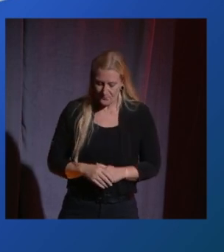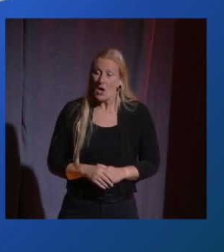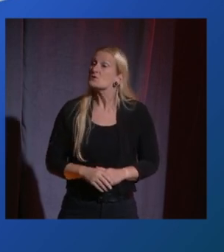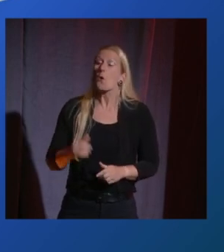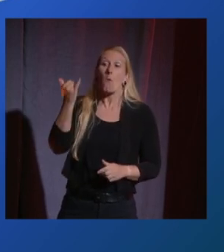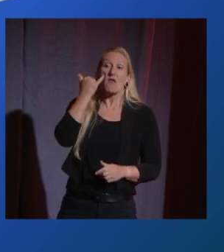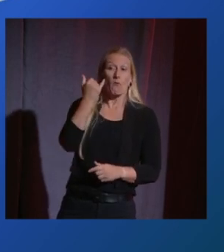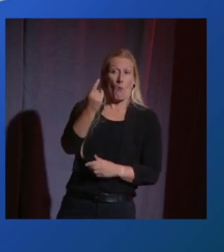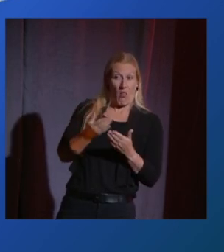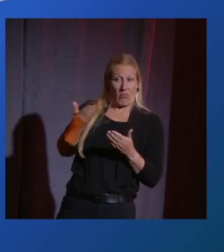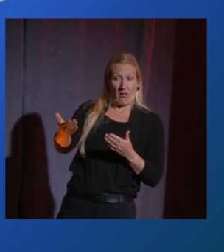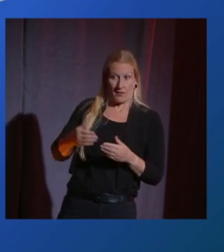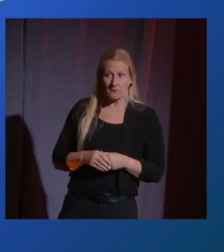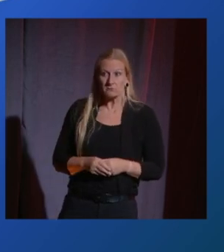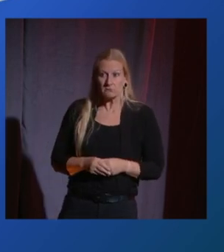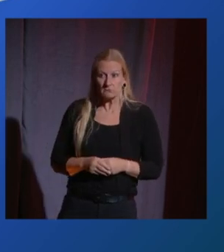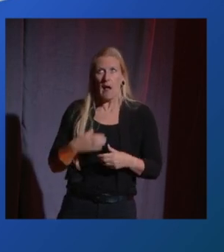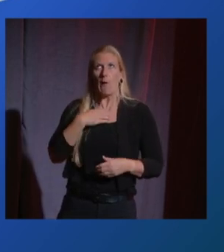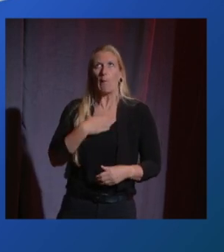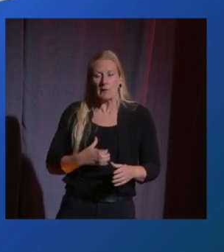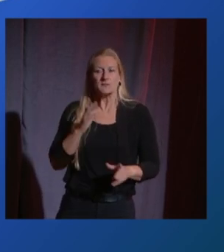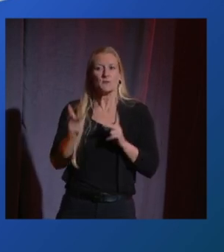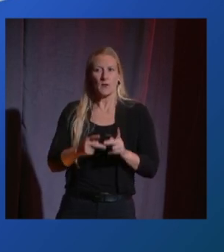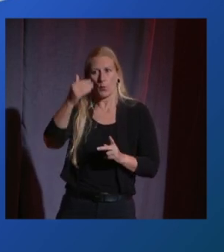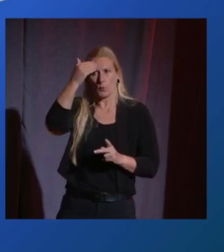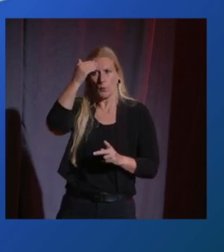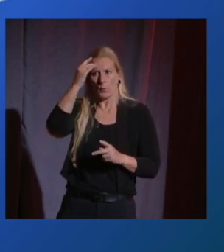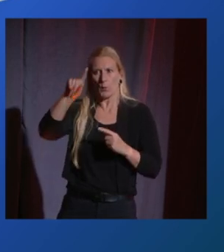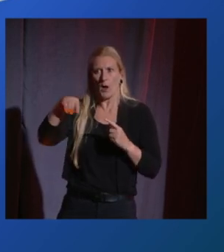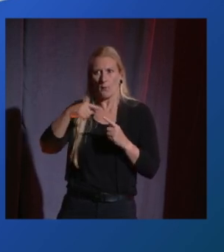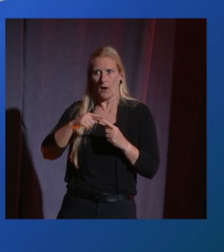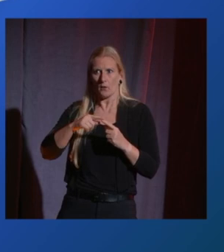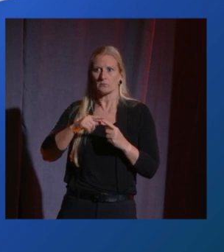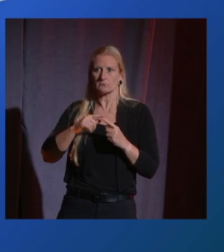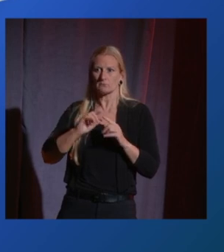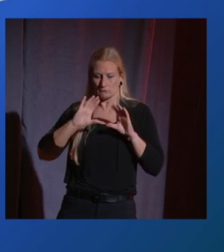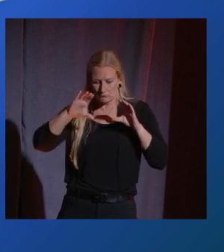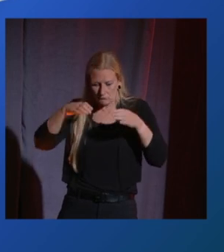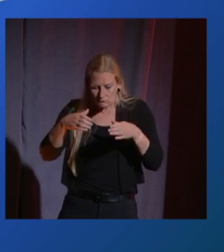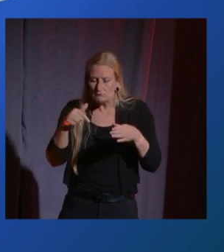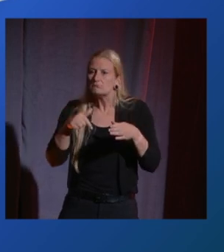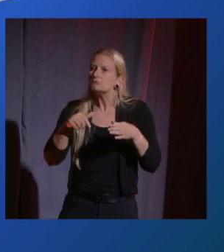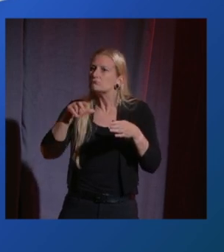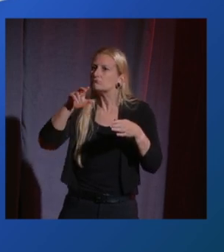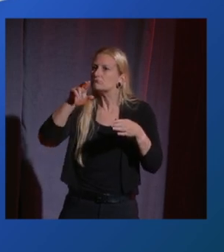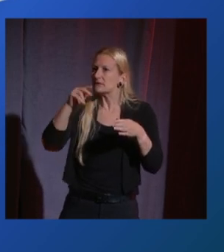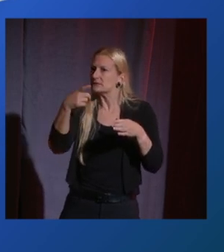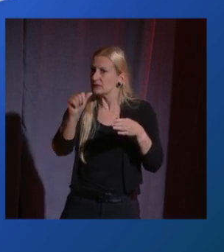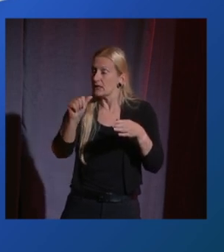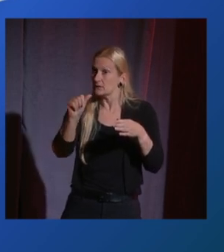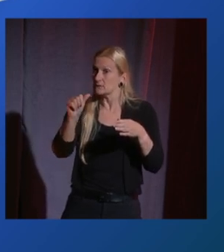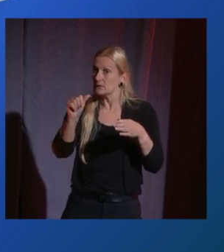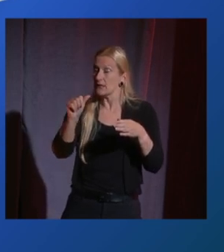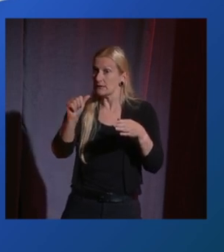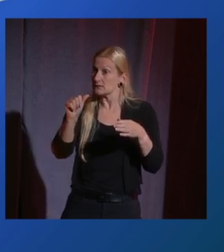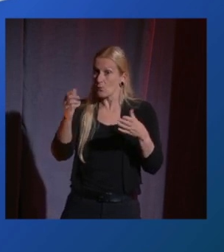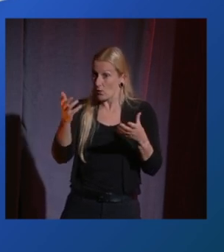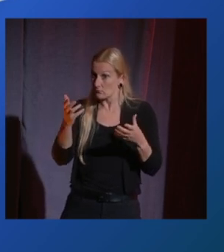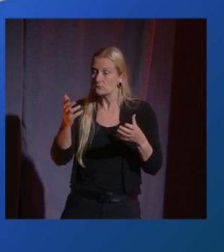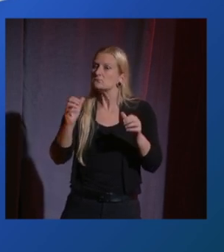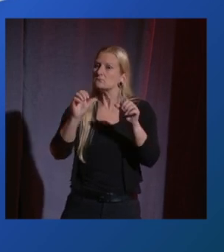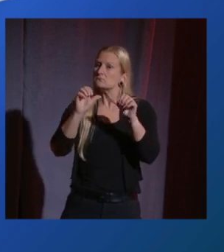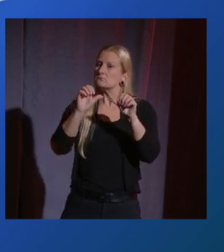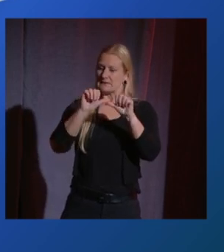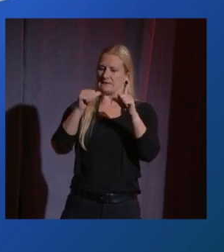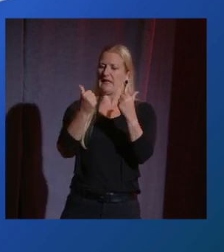there's one thing that I wish people knew about NGA it's that there is an agency that is not like